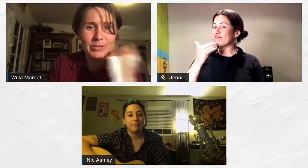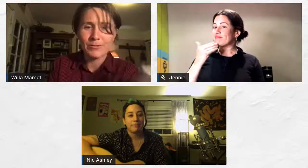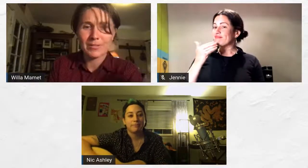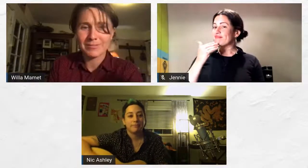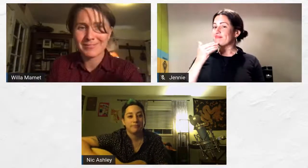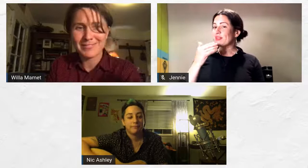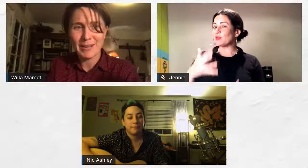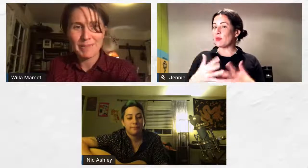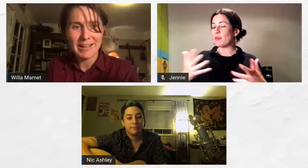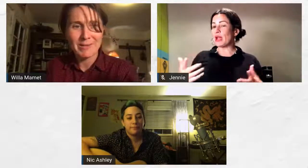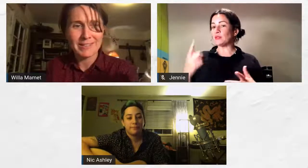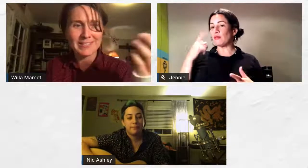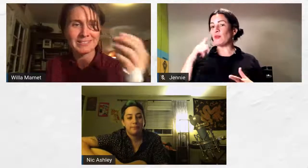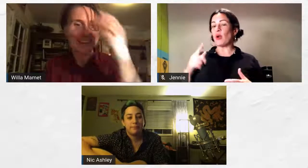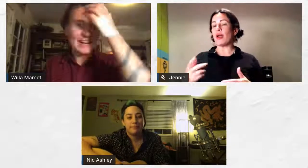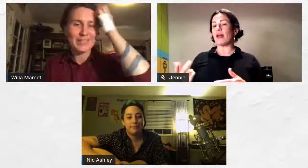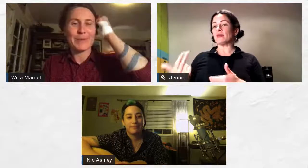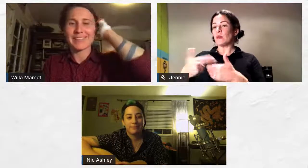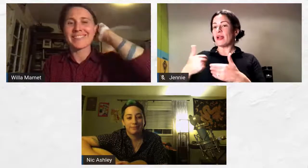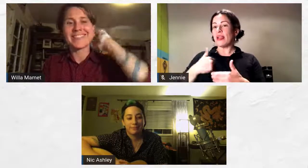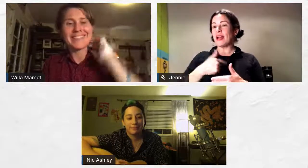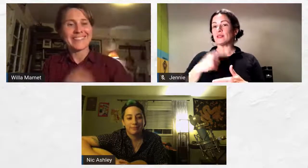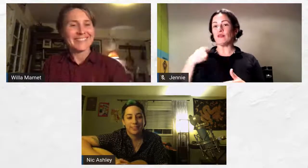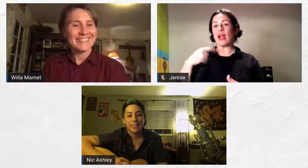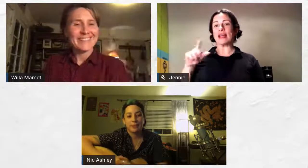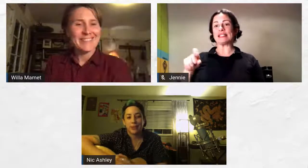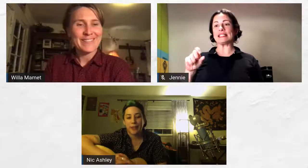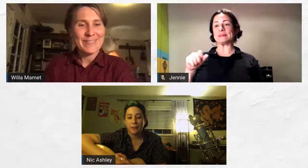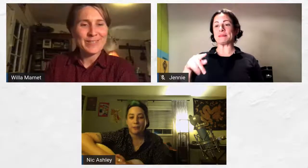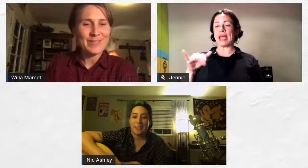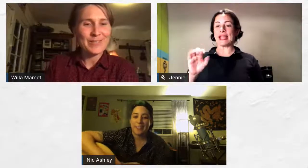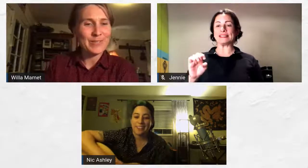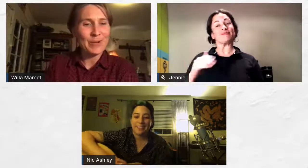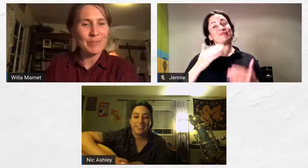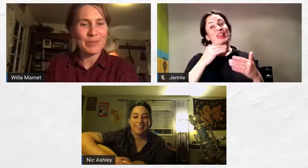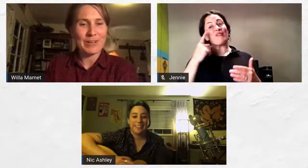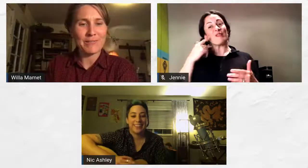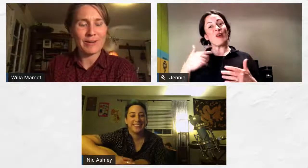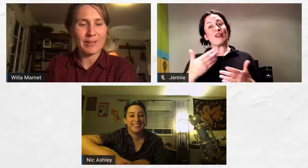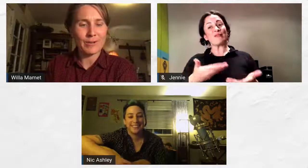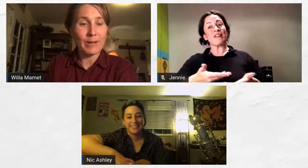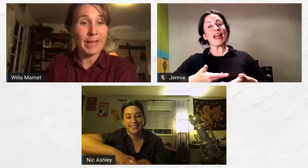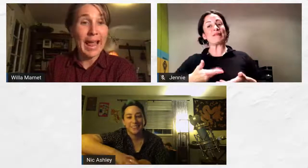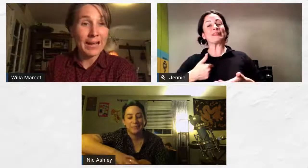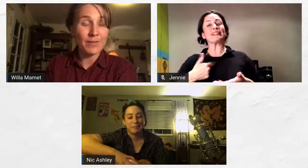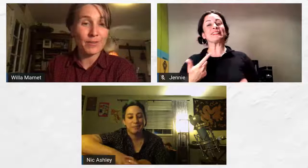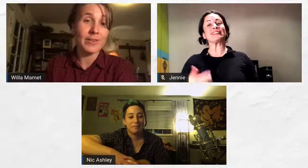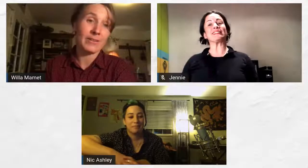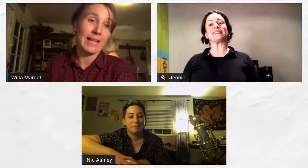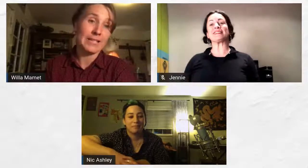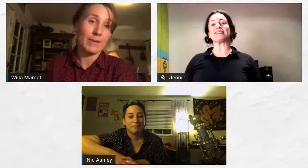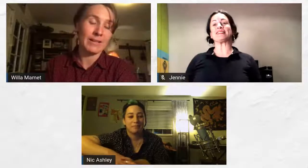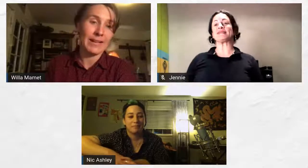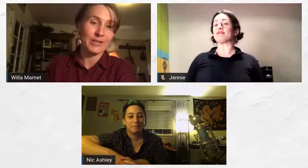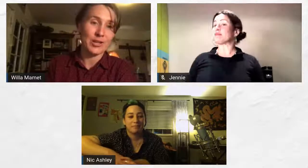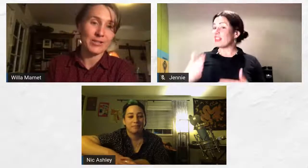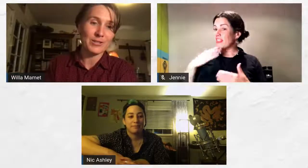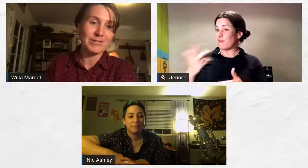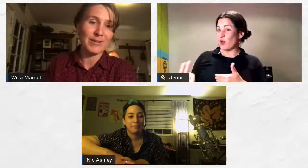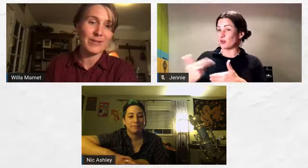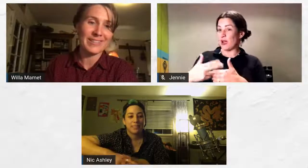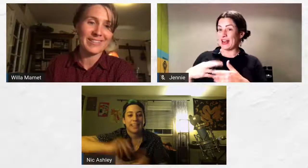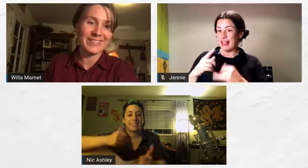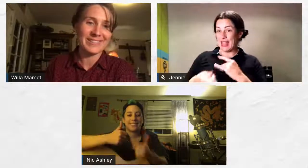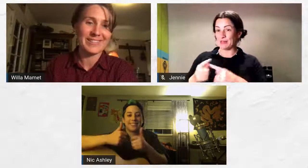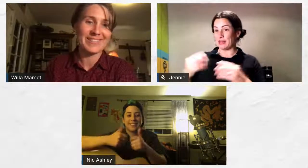so much for coming to hang with us at I Need Space. Thank you for having me, guys. So appreciate for you coming and for the last minute lighting change.